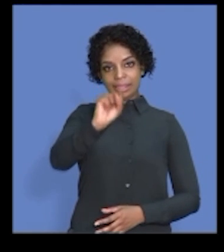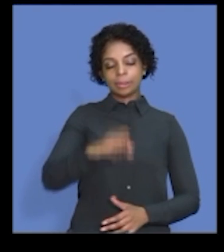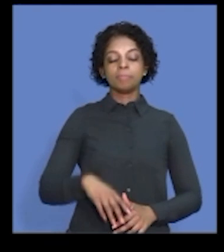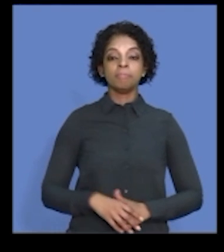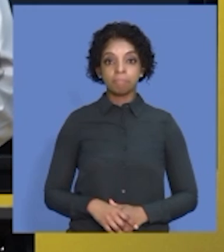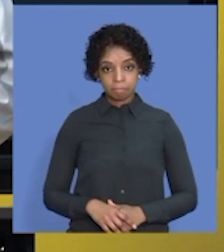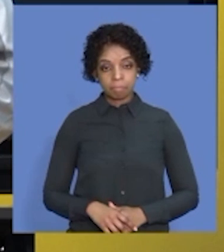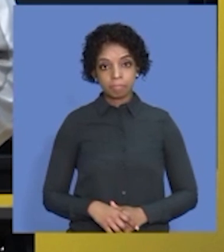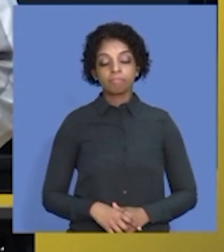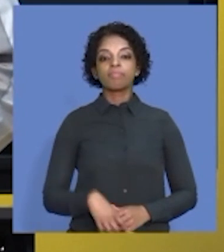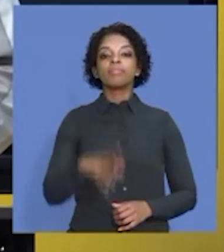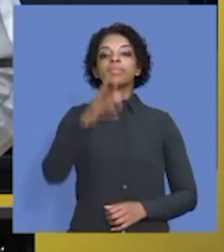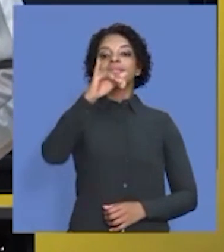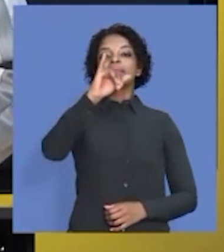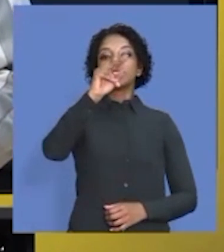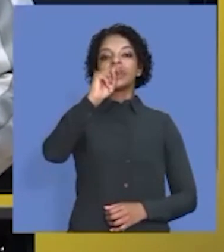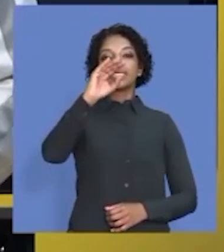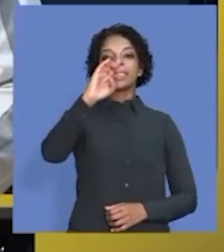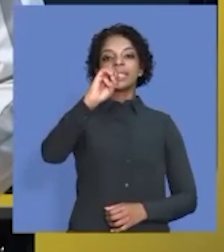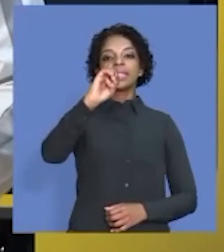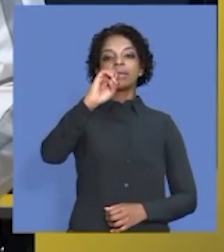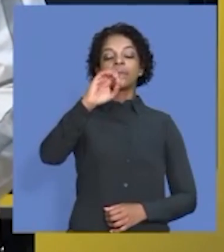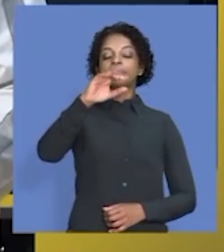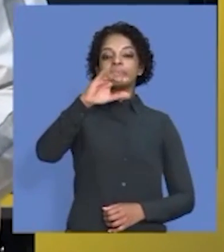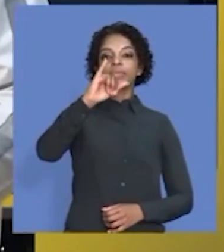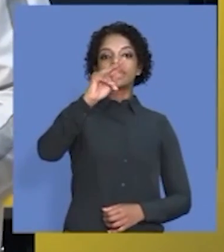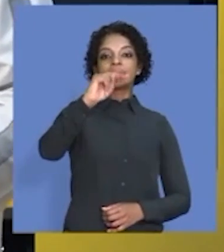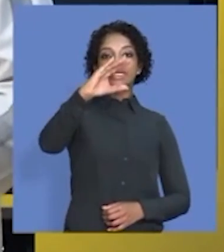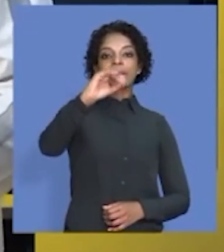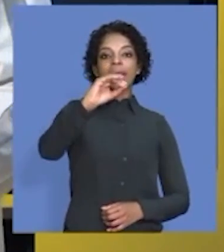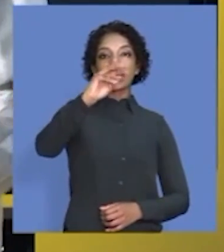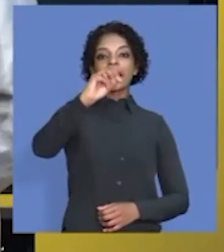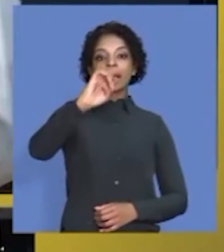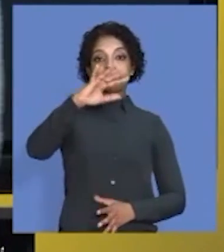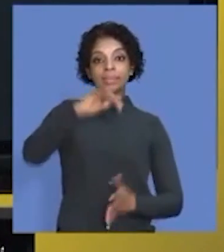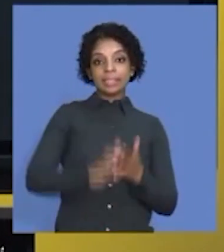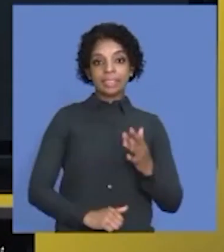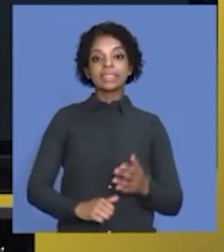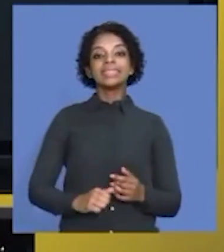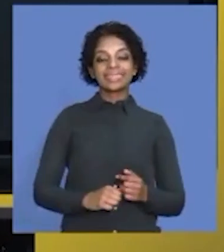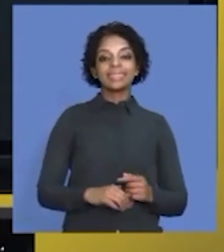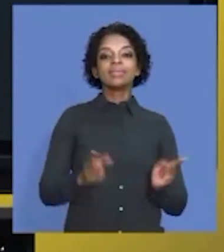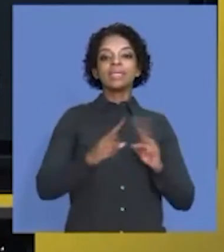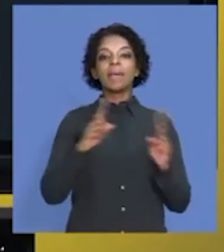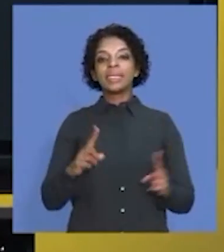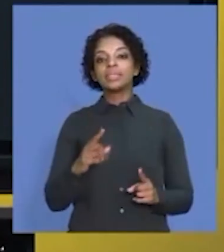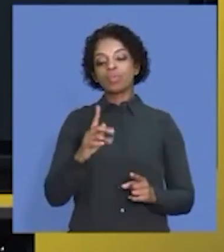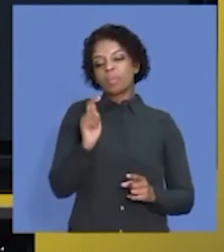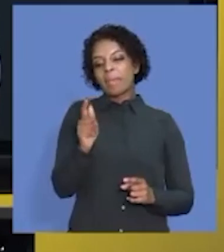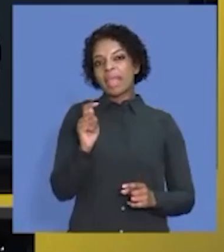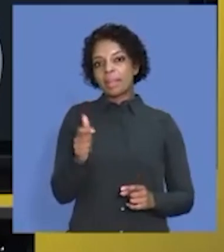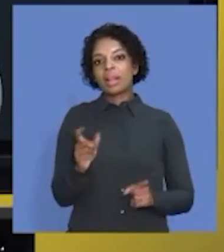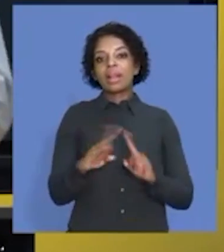income tax, if it has a credit balance, would appear under my trade and other